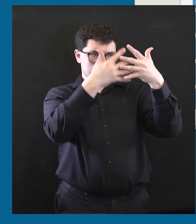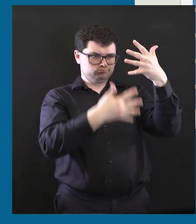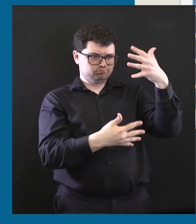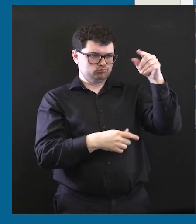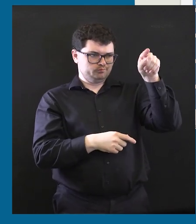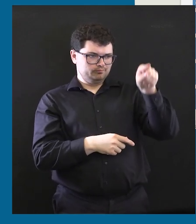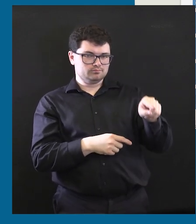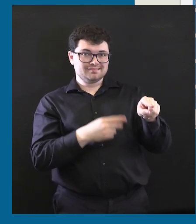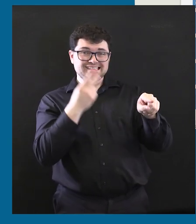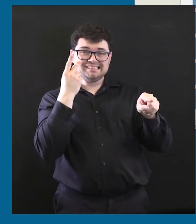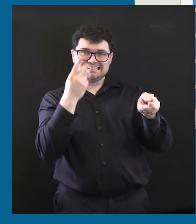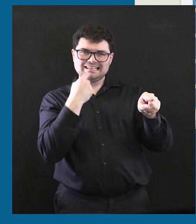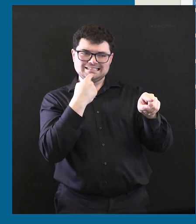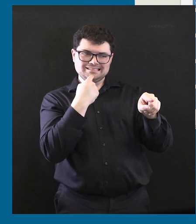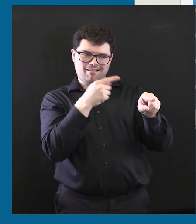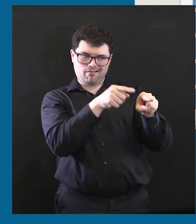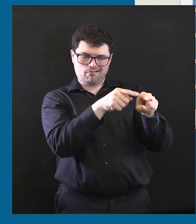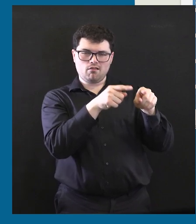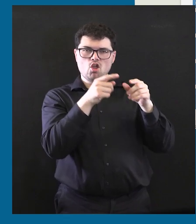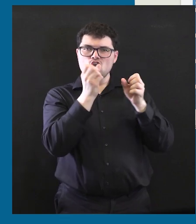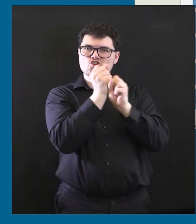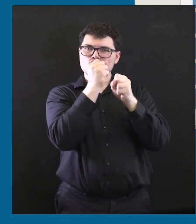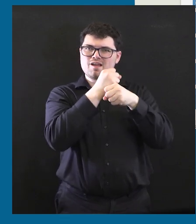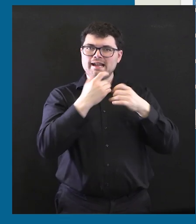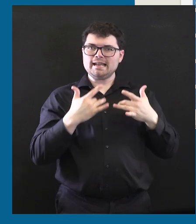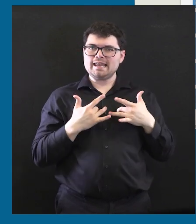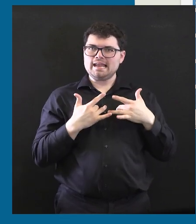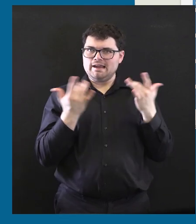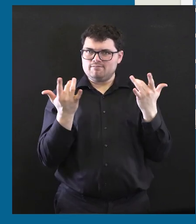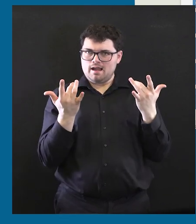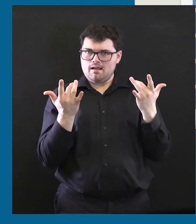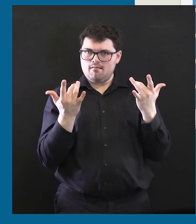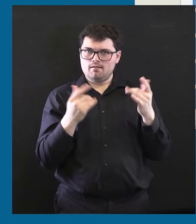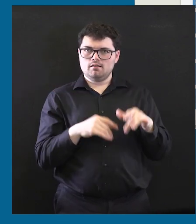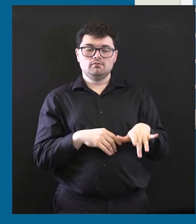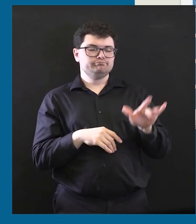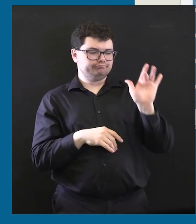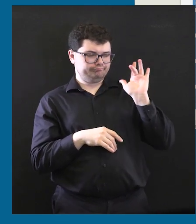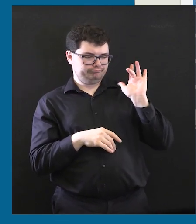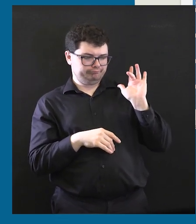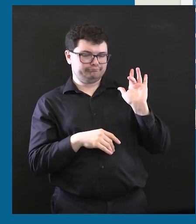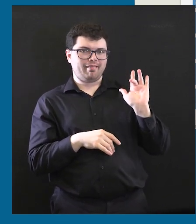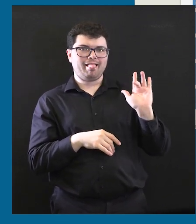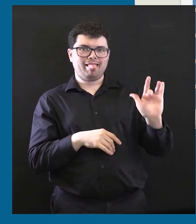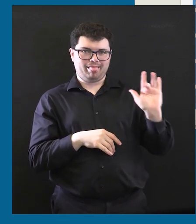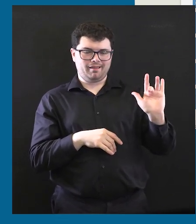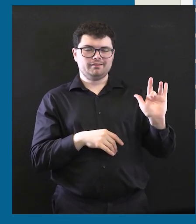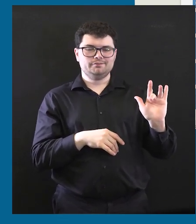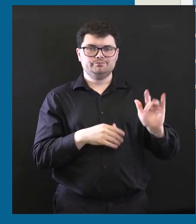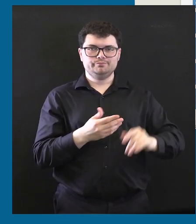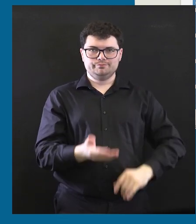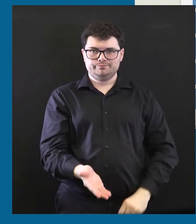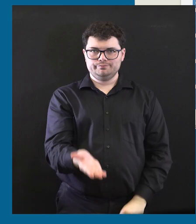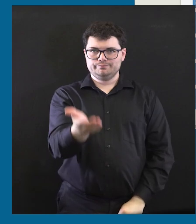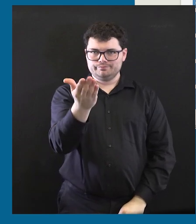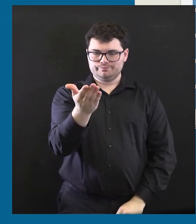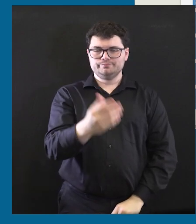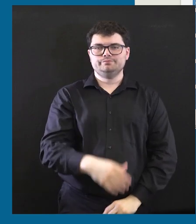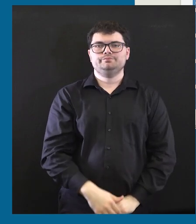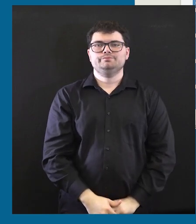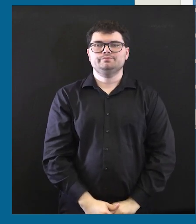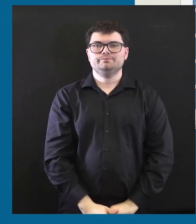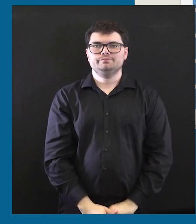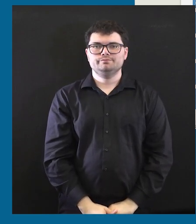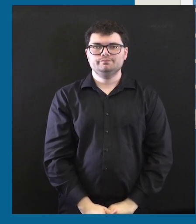Next, a screen will come up that has your dashboard on it. On your